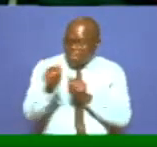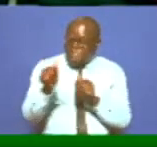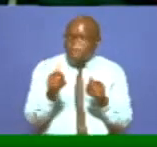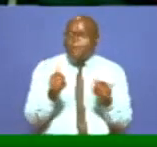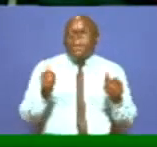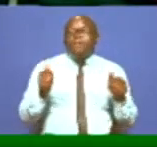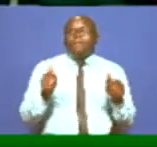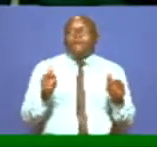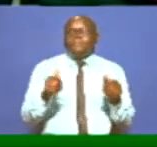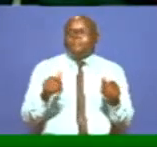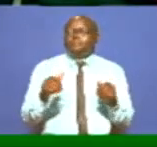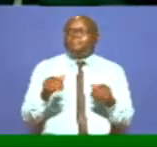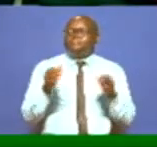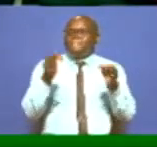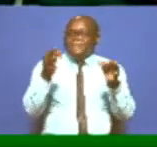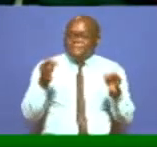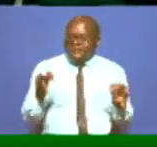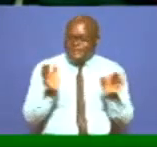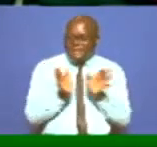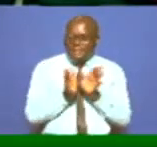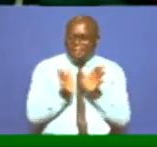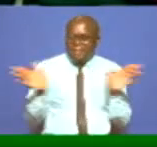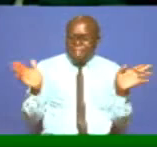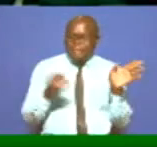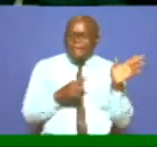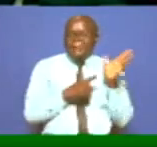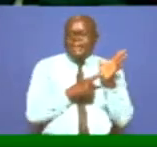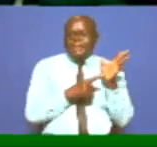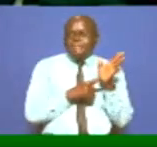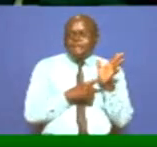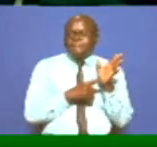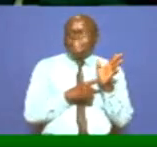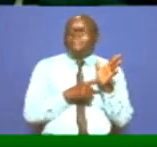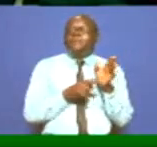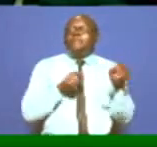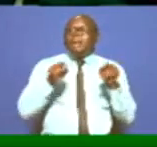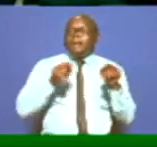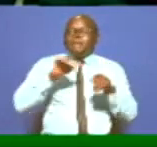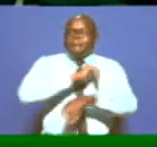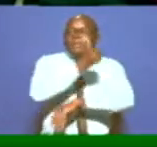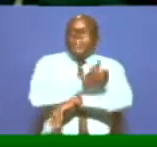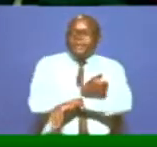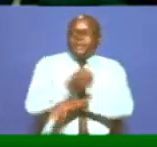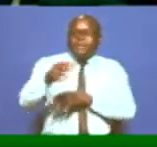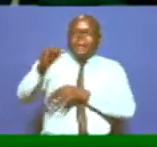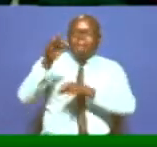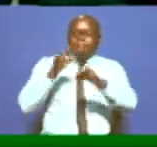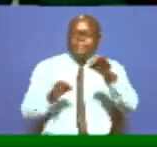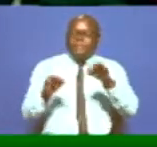the National Treasury's Public Debt Management Authority will then be replaced